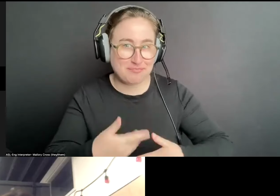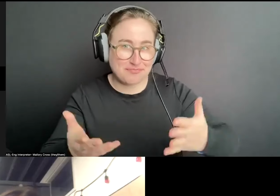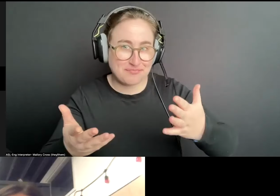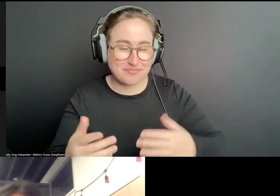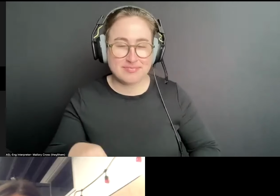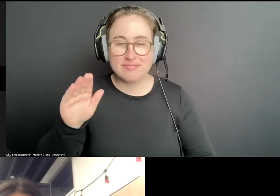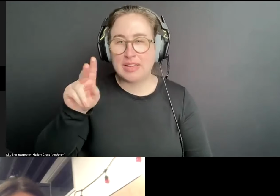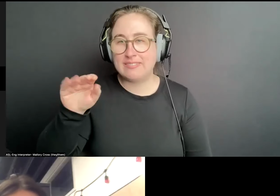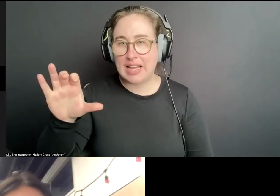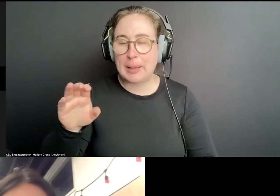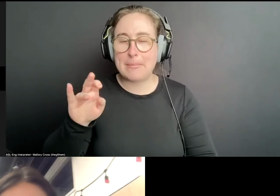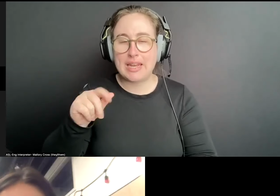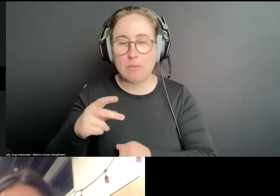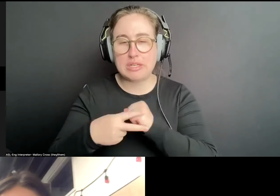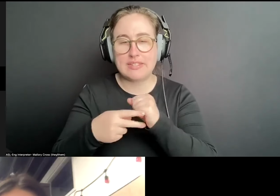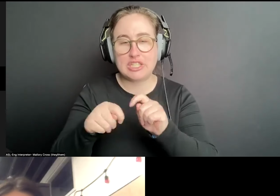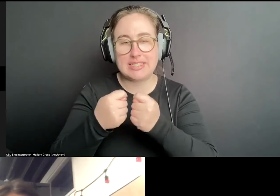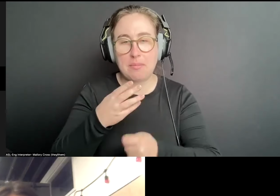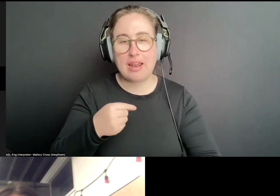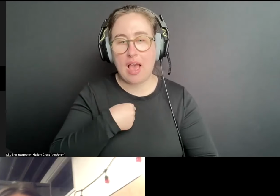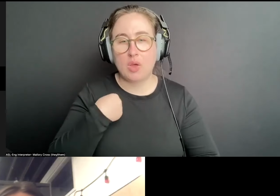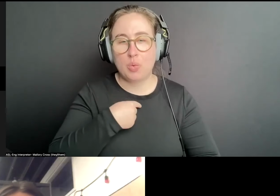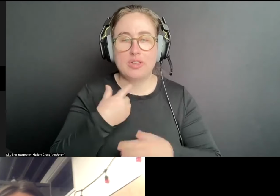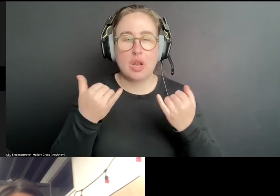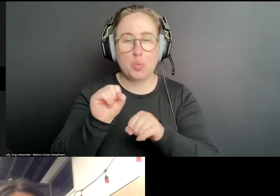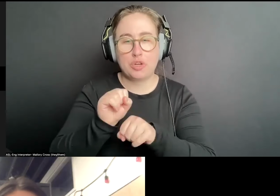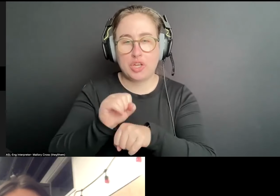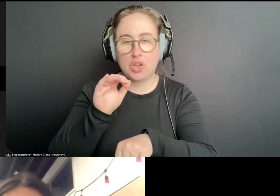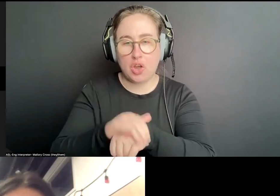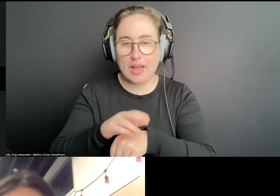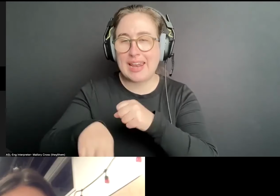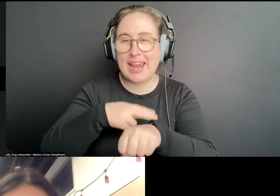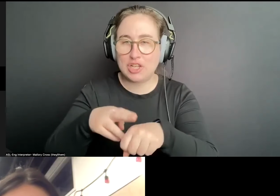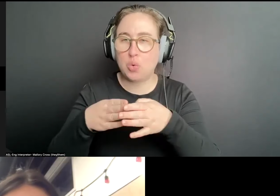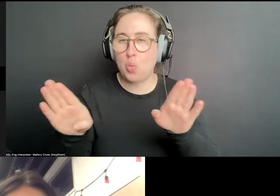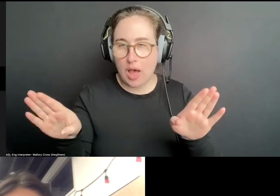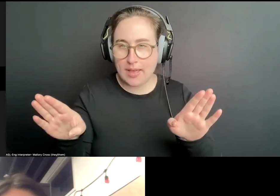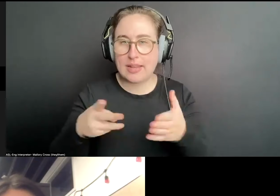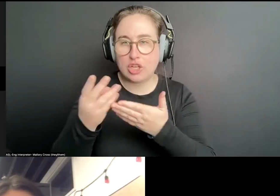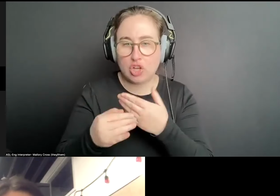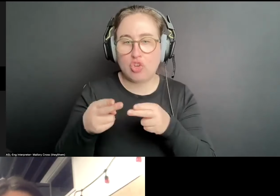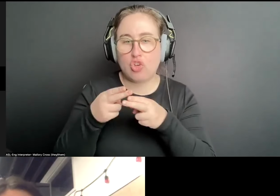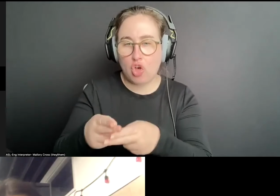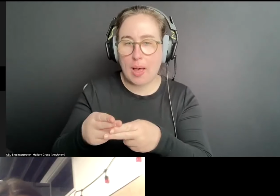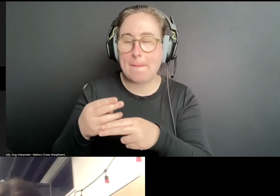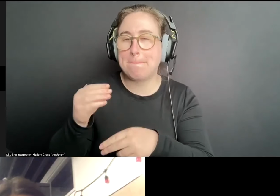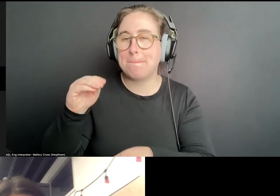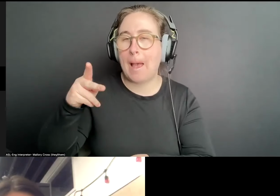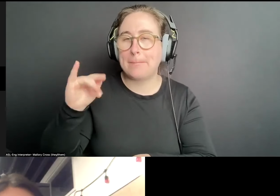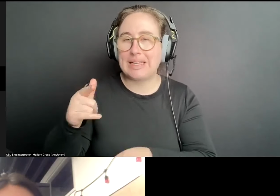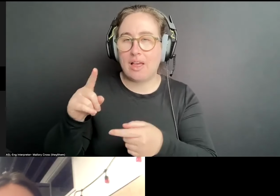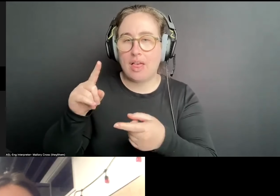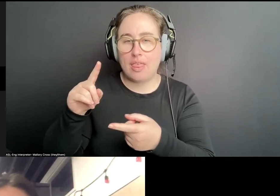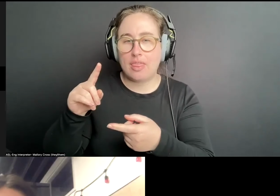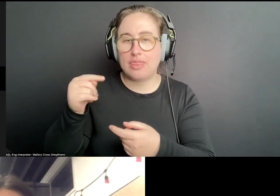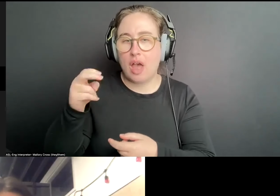BAVC Media Preservation team and I are currently working on a nationwide initiative called Mapping the Magnetic Media